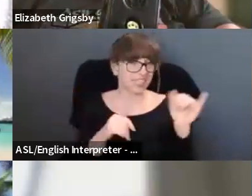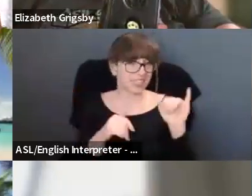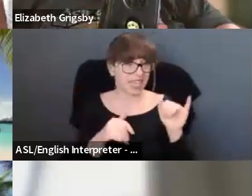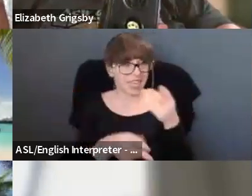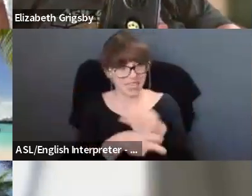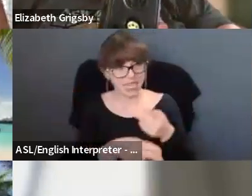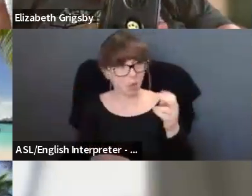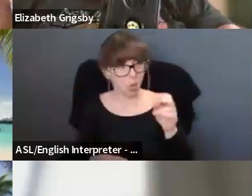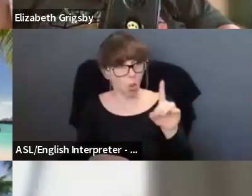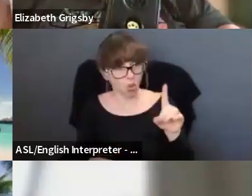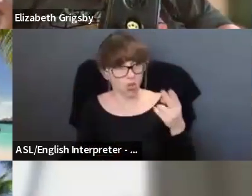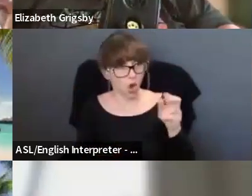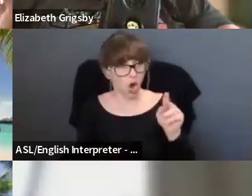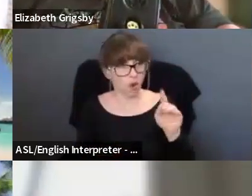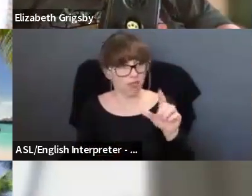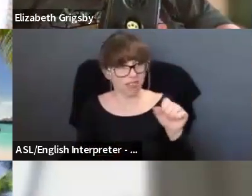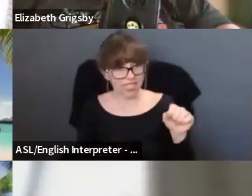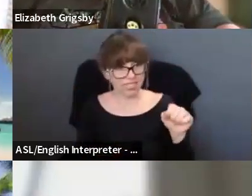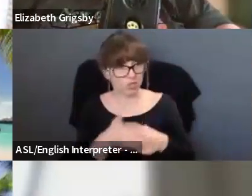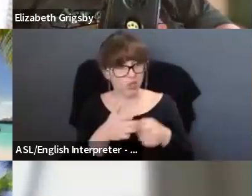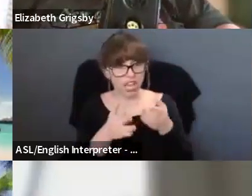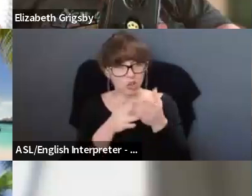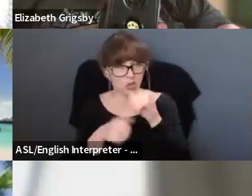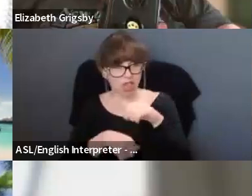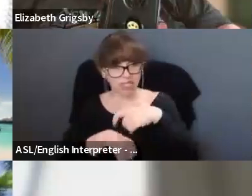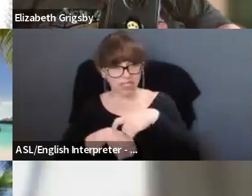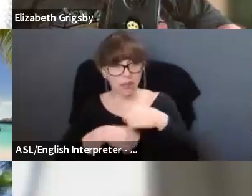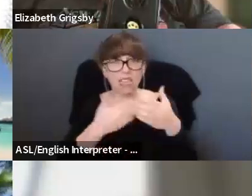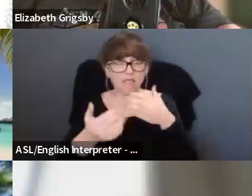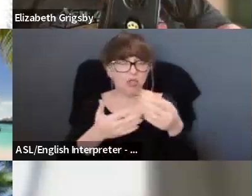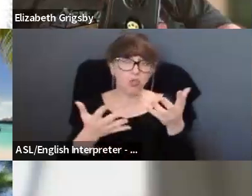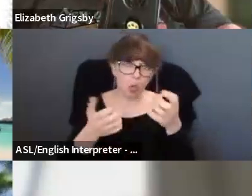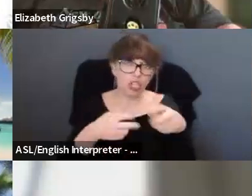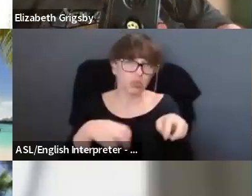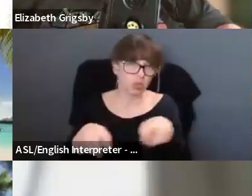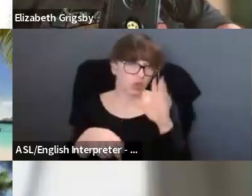harmless rate through that time frame, even though you're looking at switching over. So